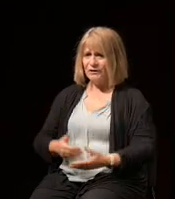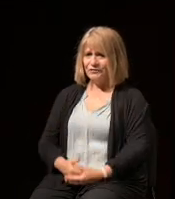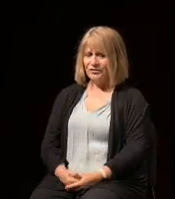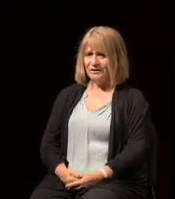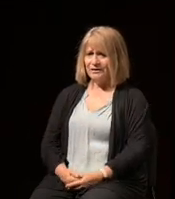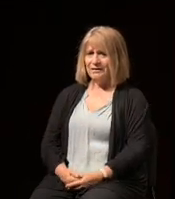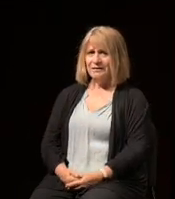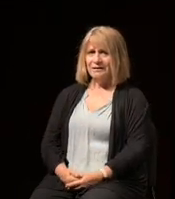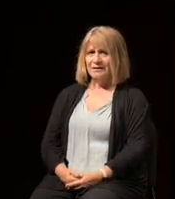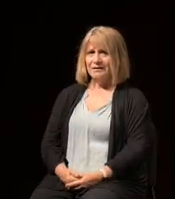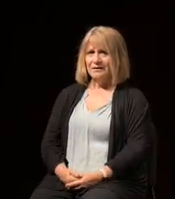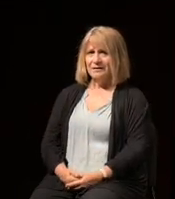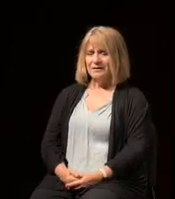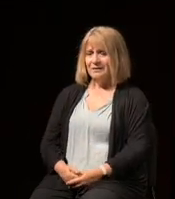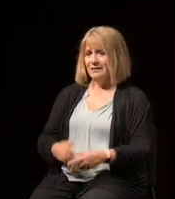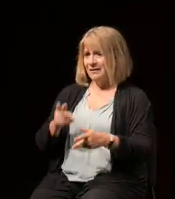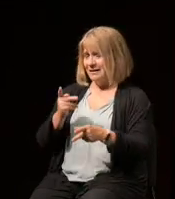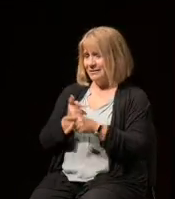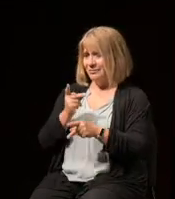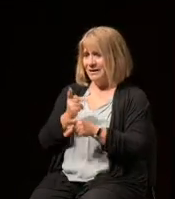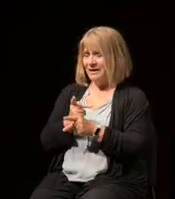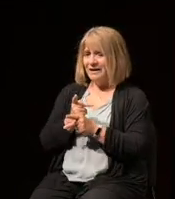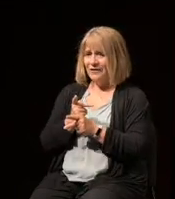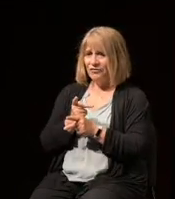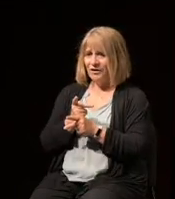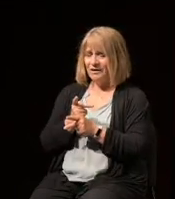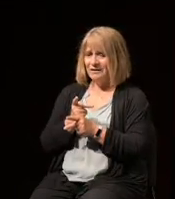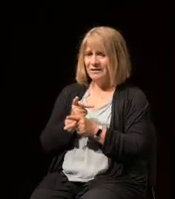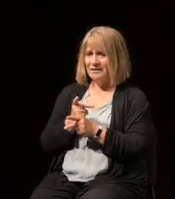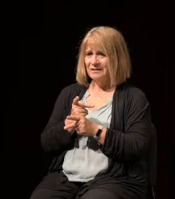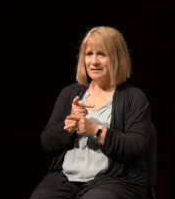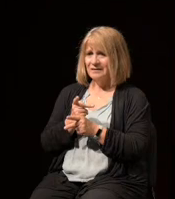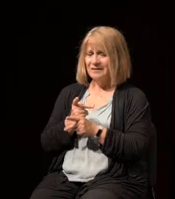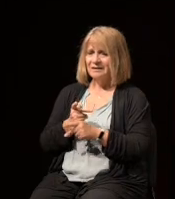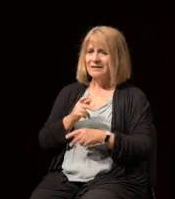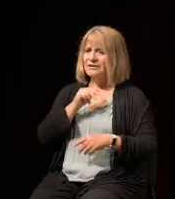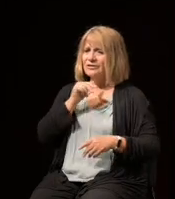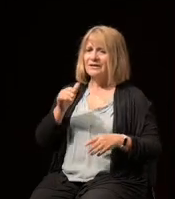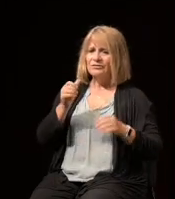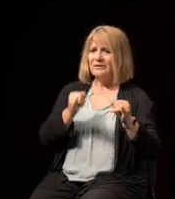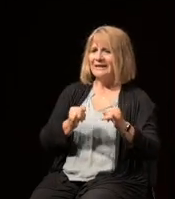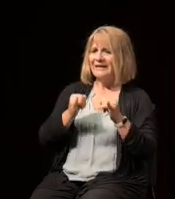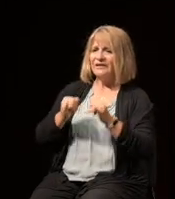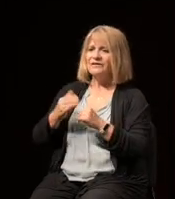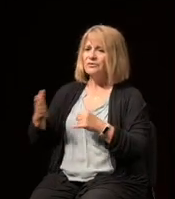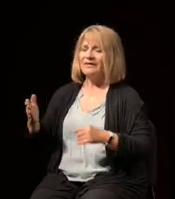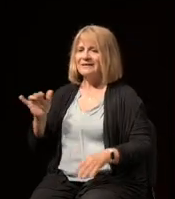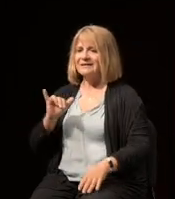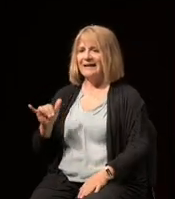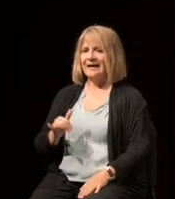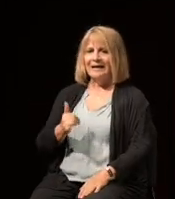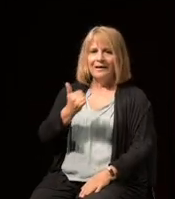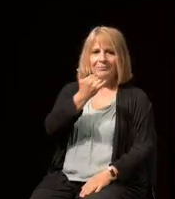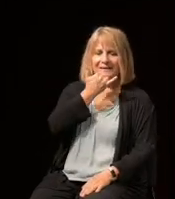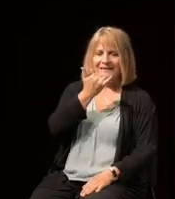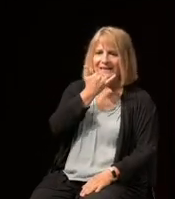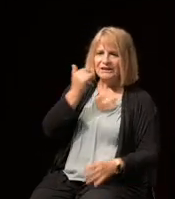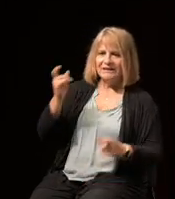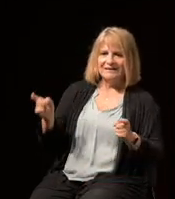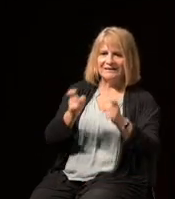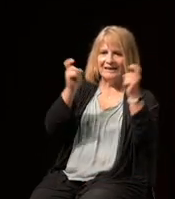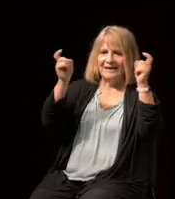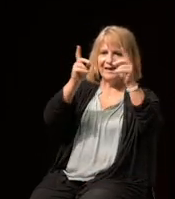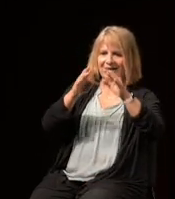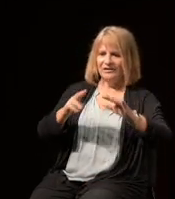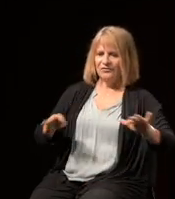And be careful that we're not doing, you know, like individual things like mistaking celebrations and diversity events for